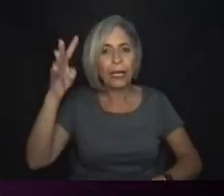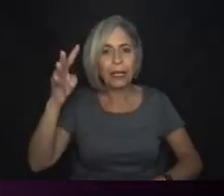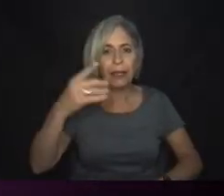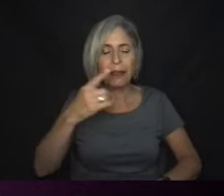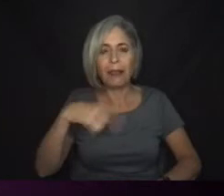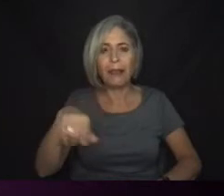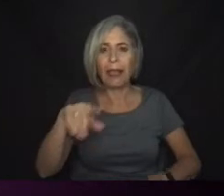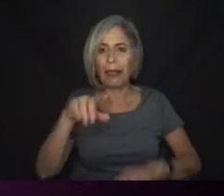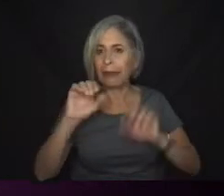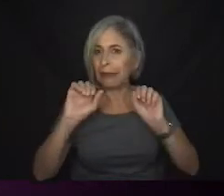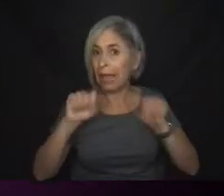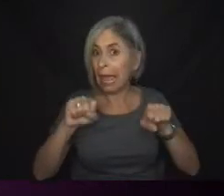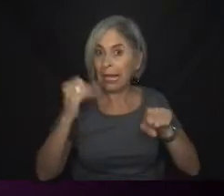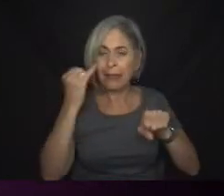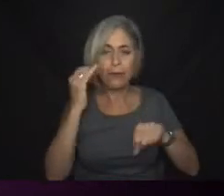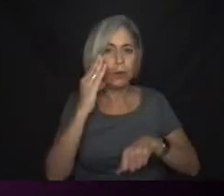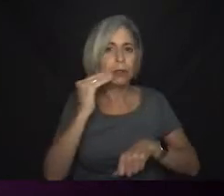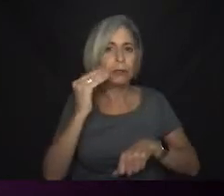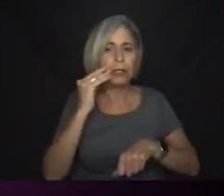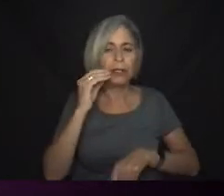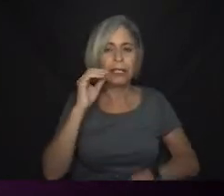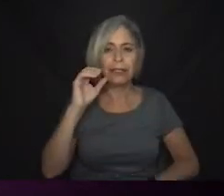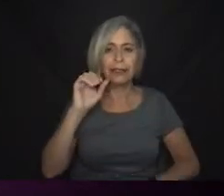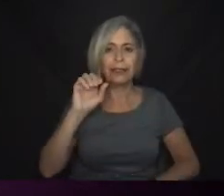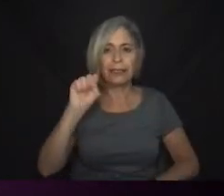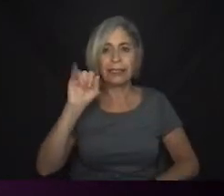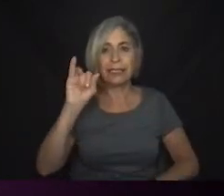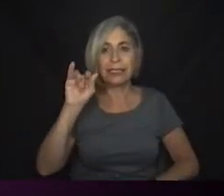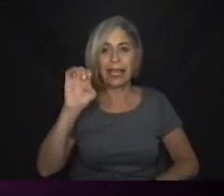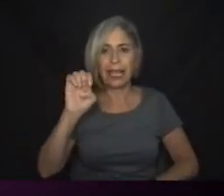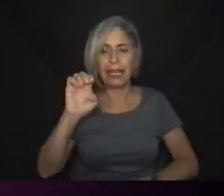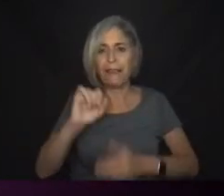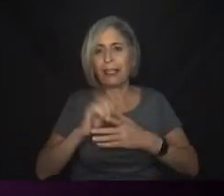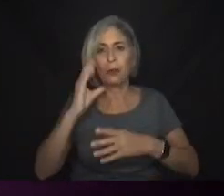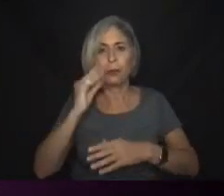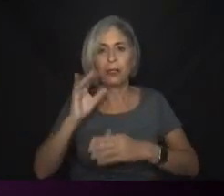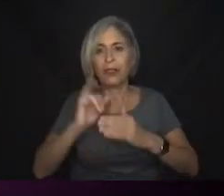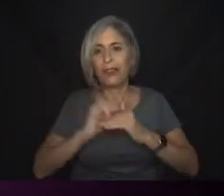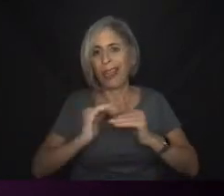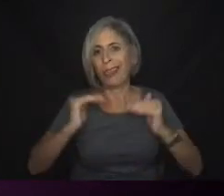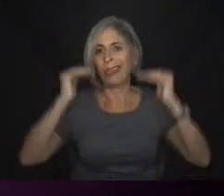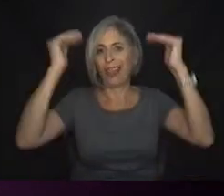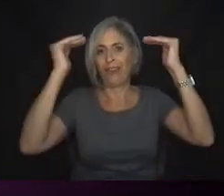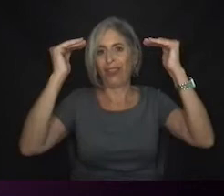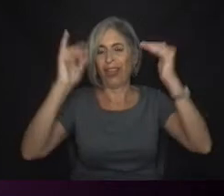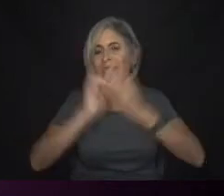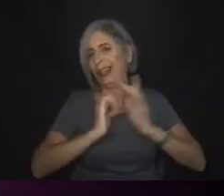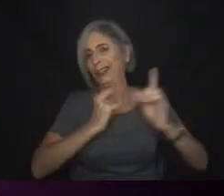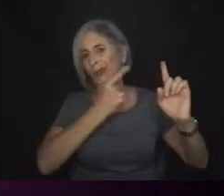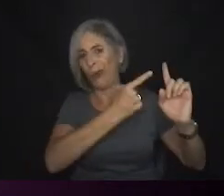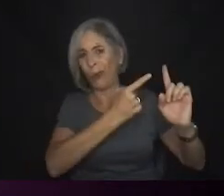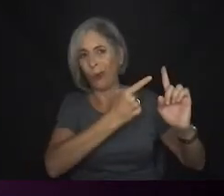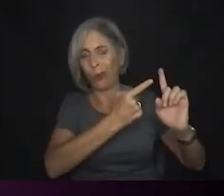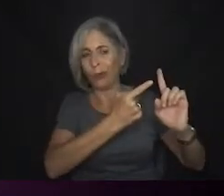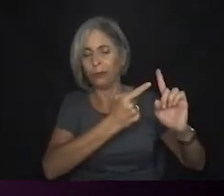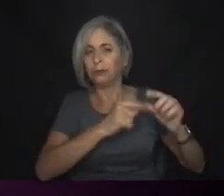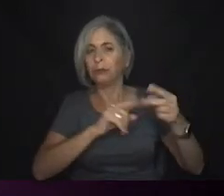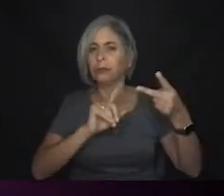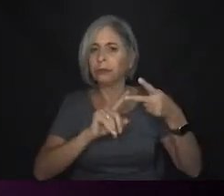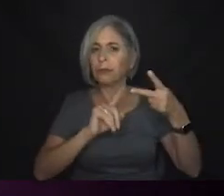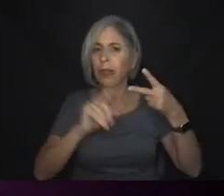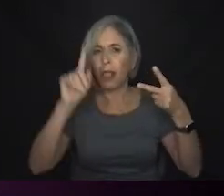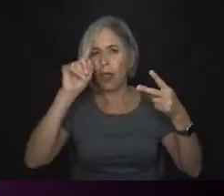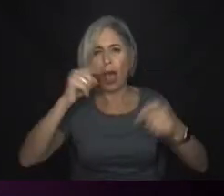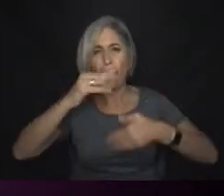can, if you experience a spike, that can scale to these levels. That's the goal. So I want to talk about thought process